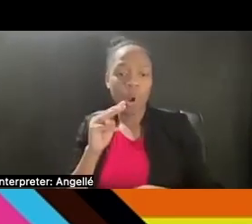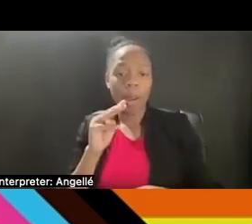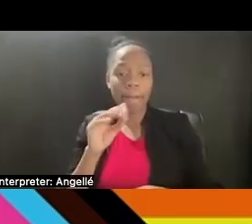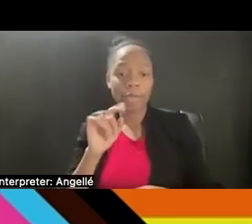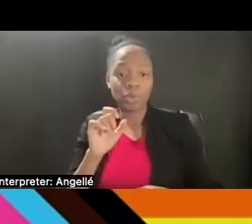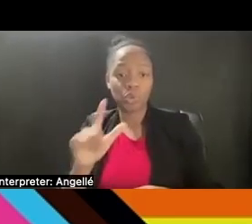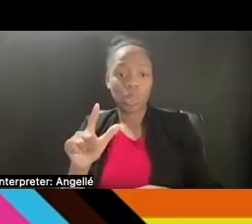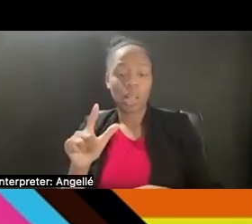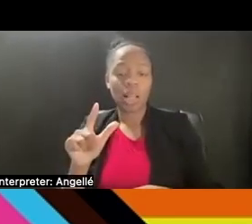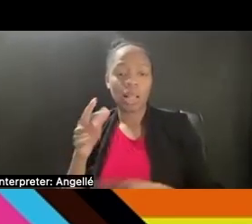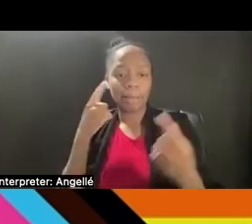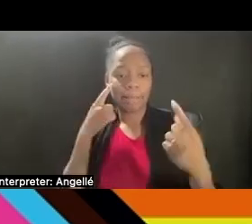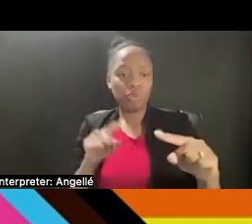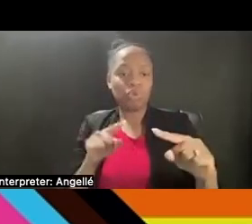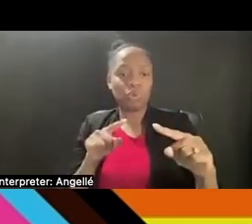because